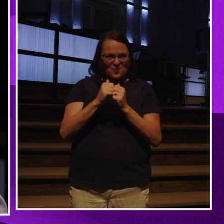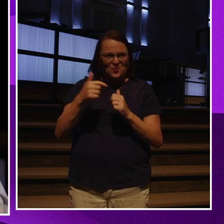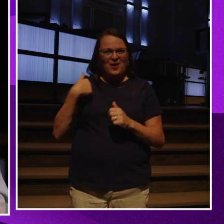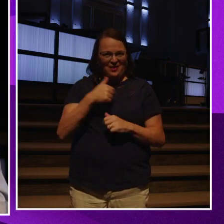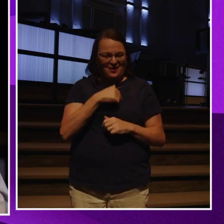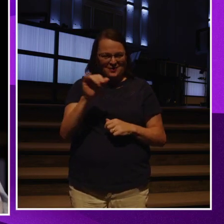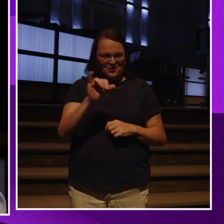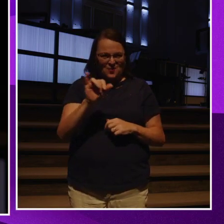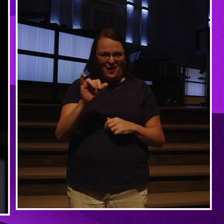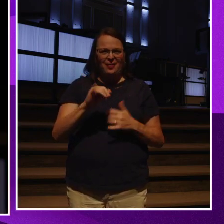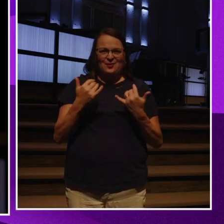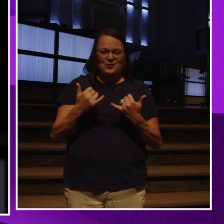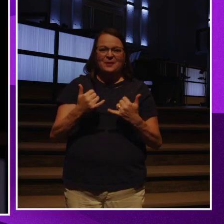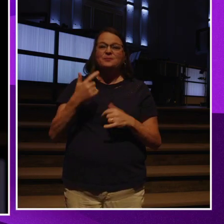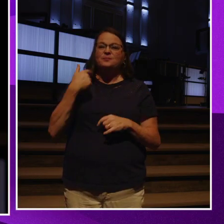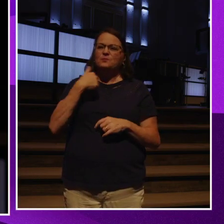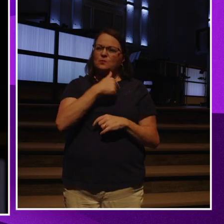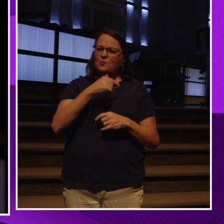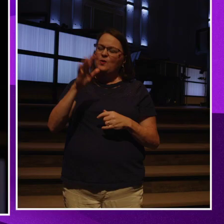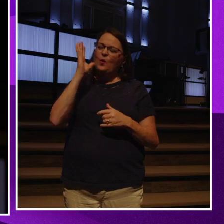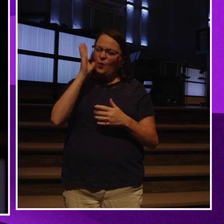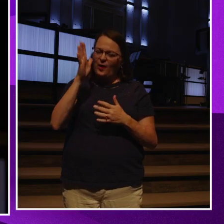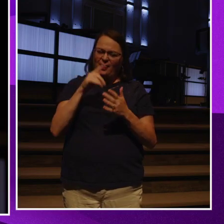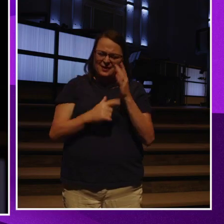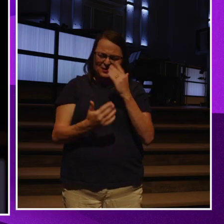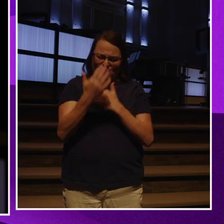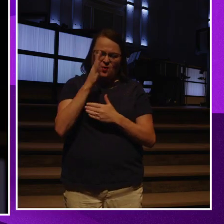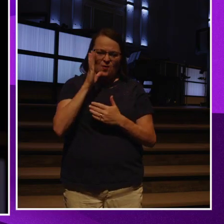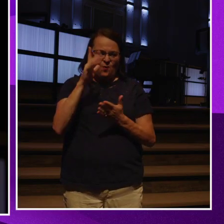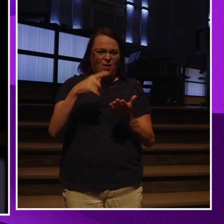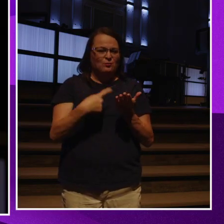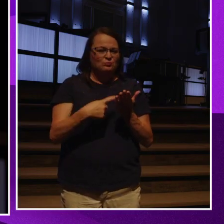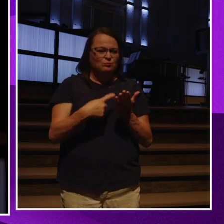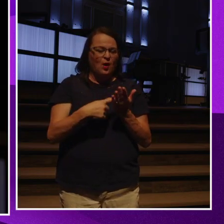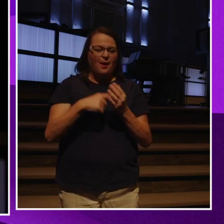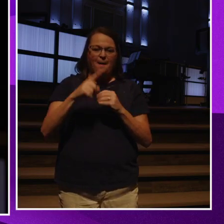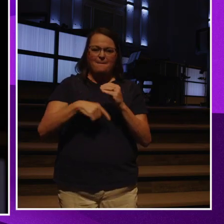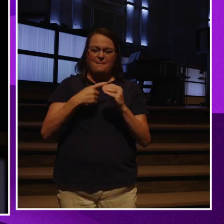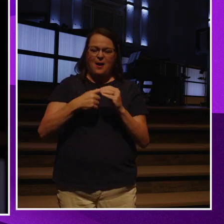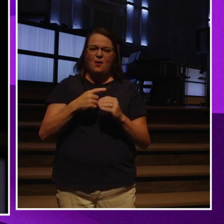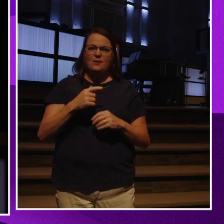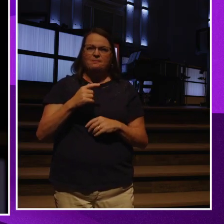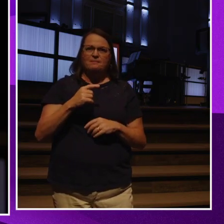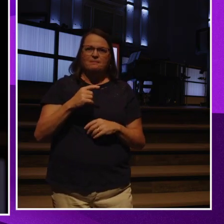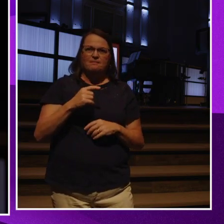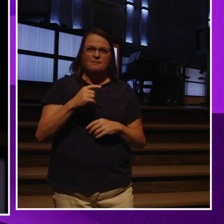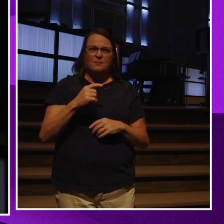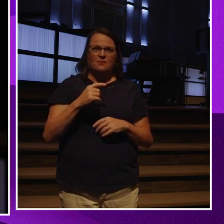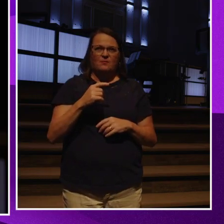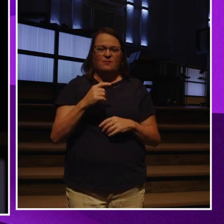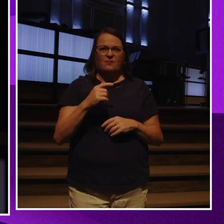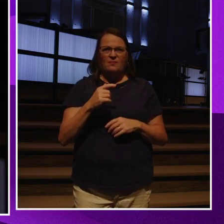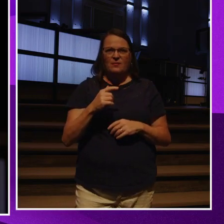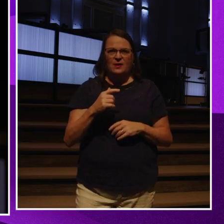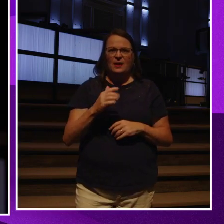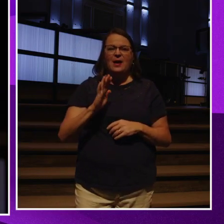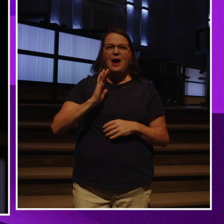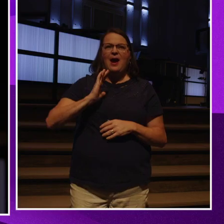as well today. We're going to be talking this morning about our gospel-powered